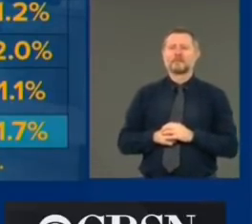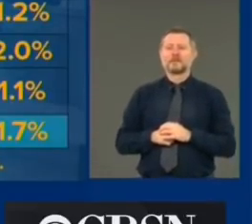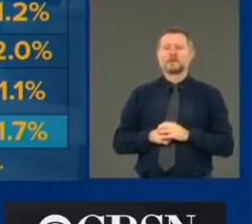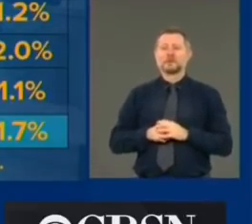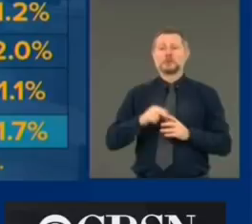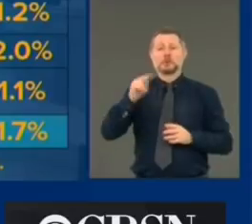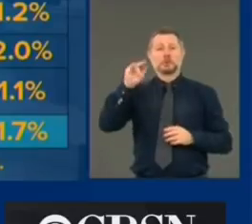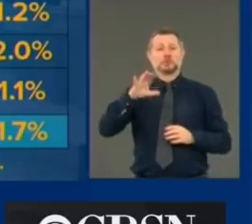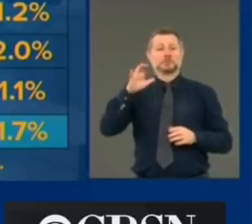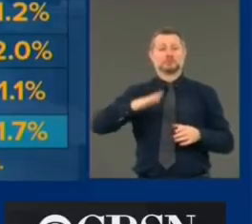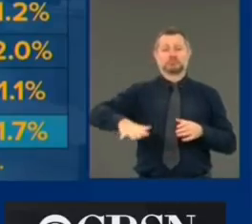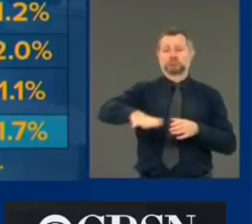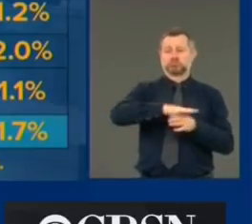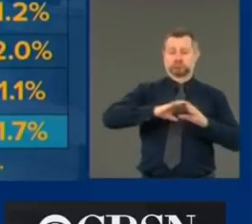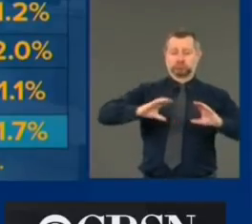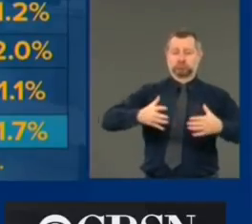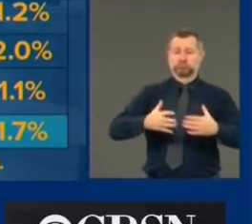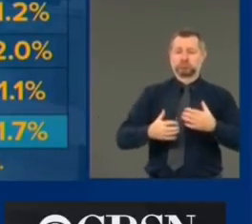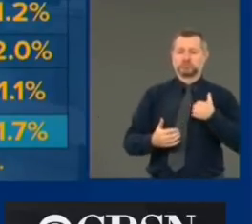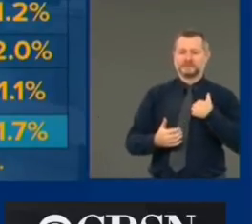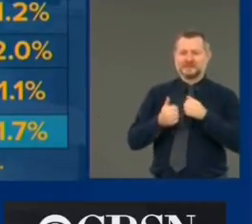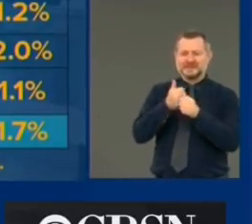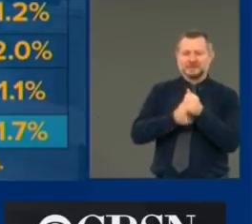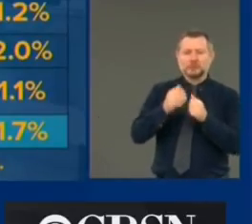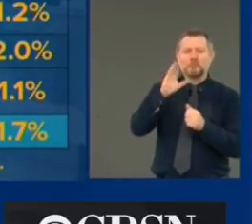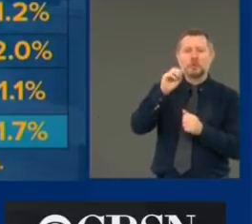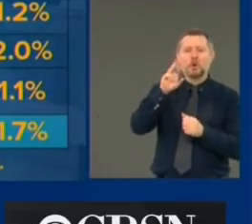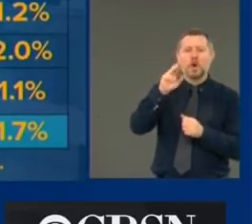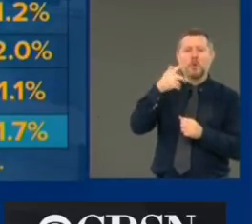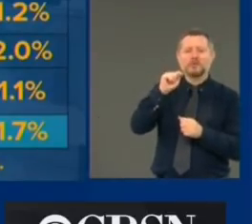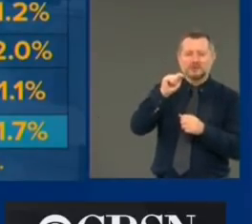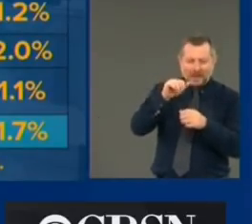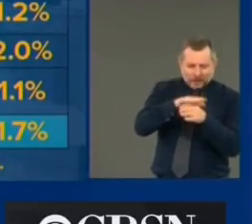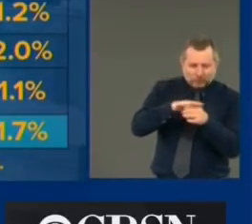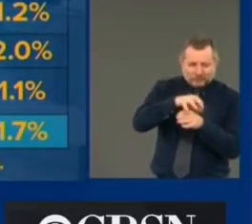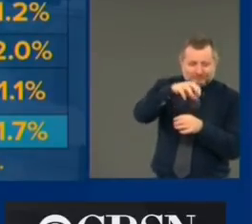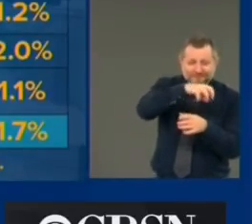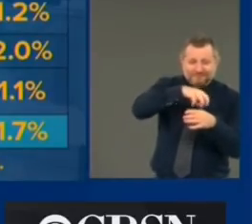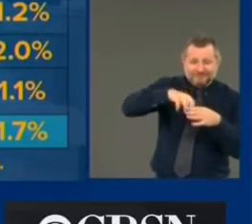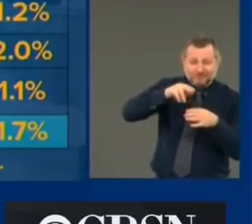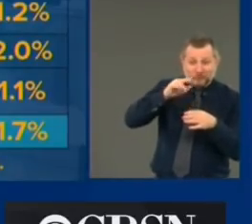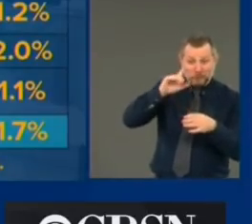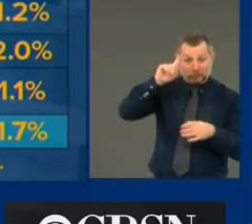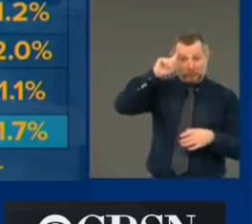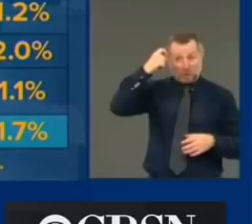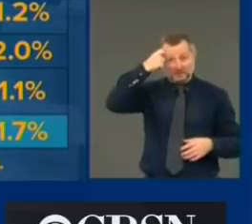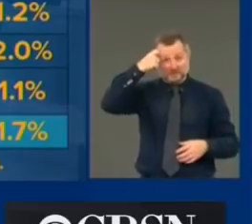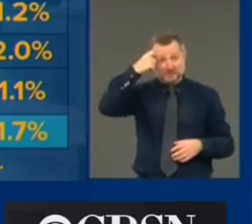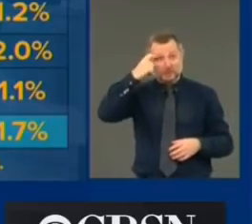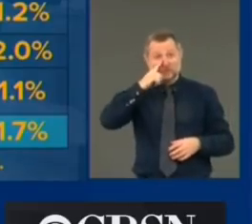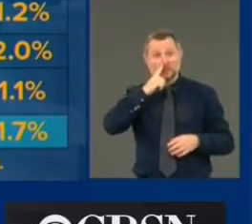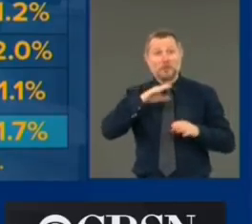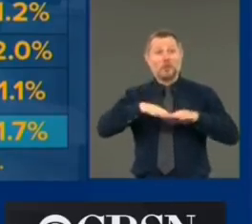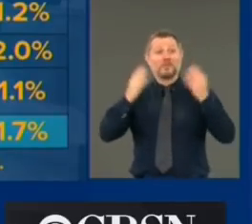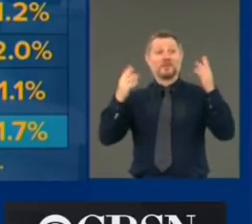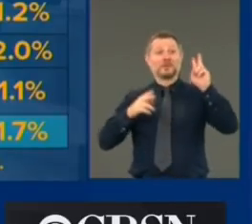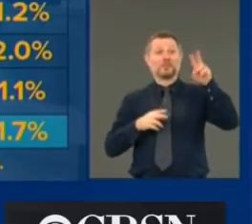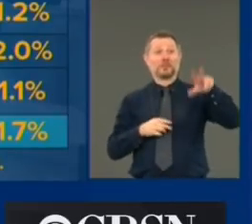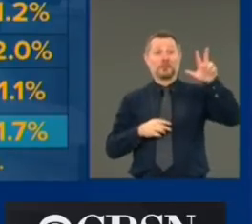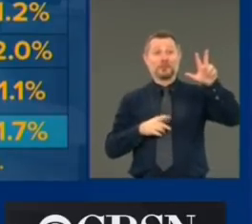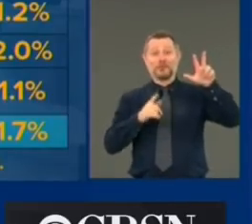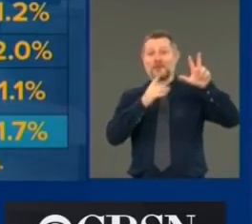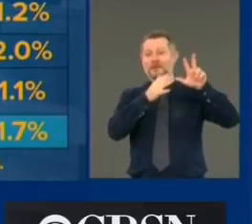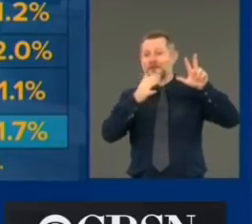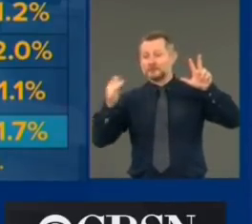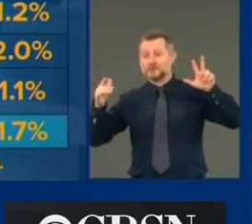City, it's by borough. If you look at the Bronx, when we opened, it was 2.3, then 2.1,